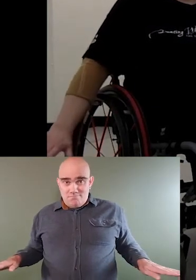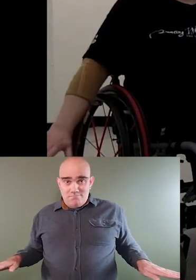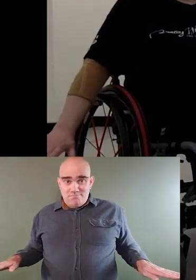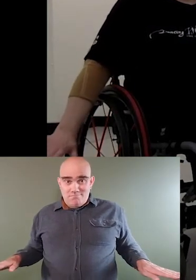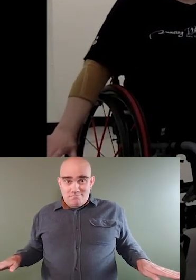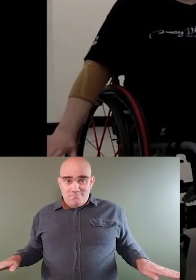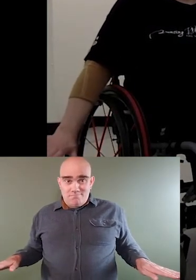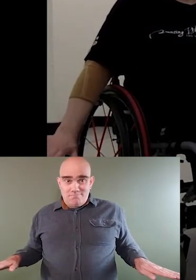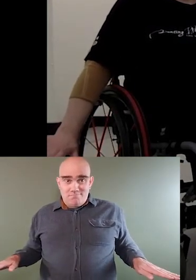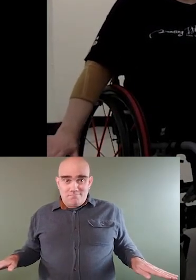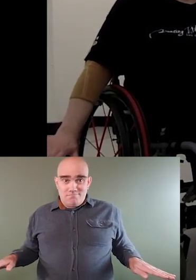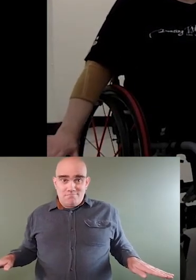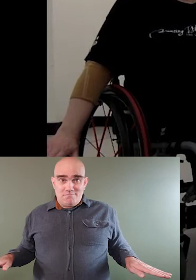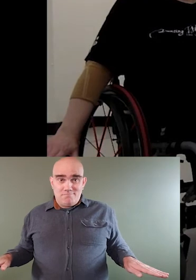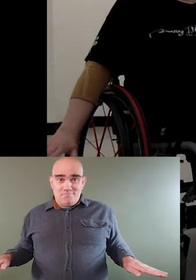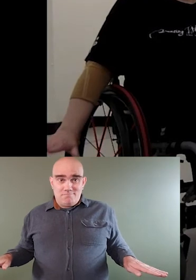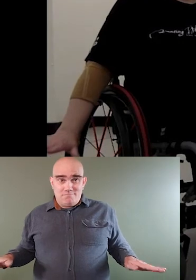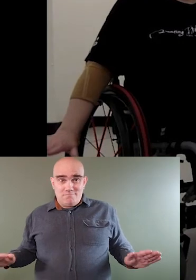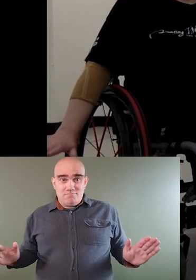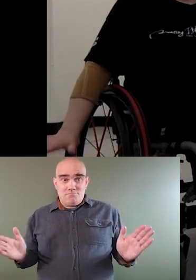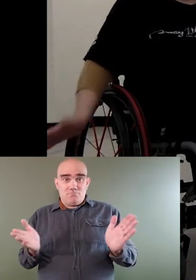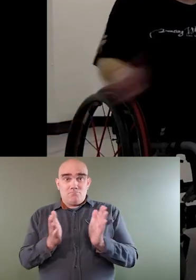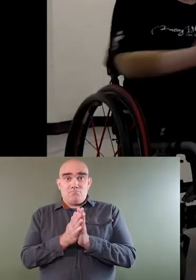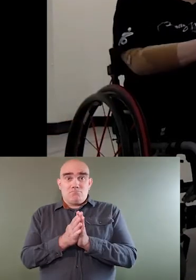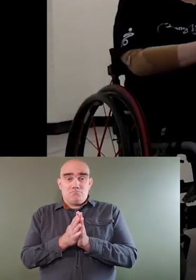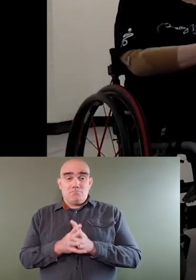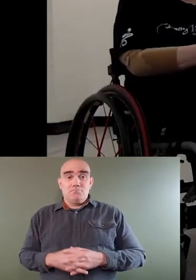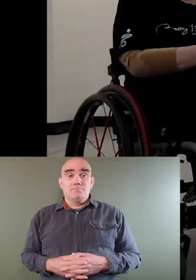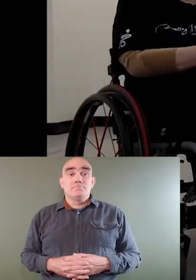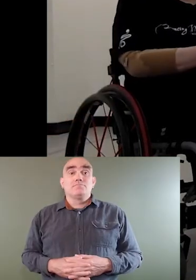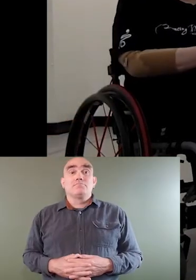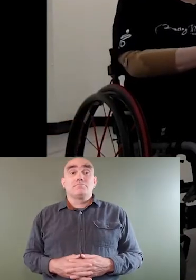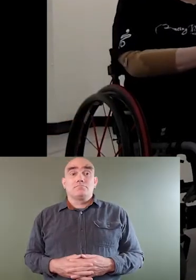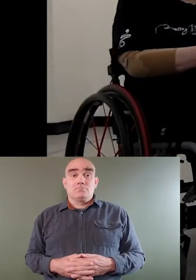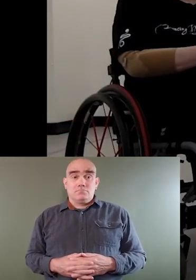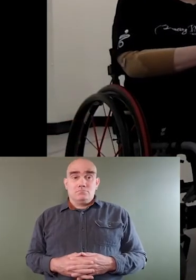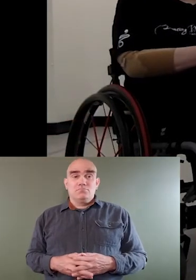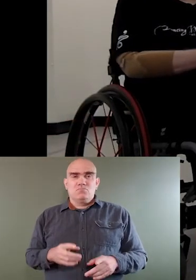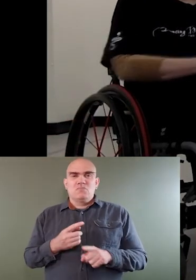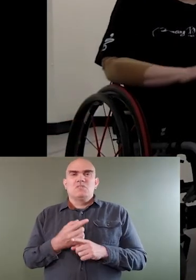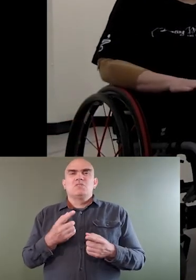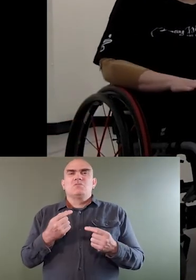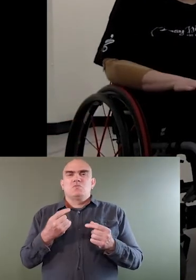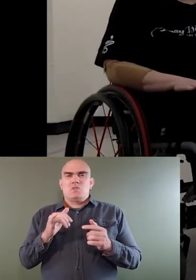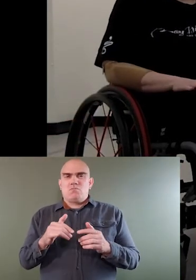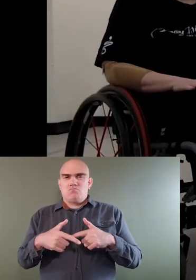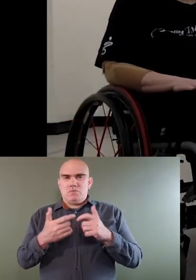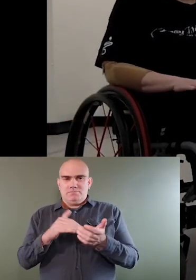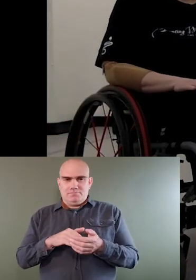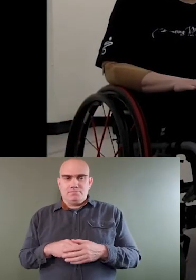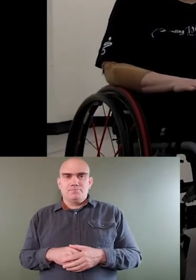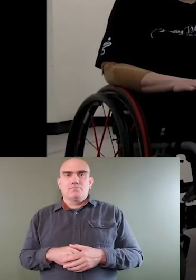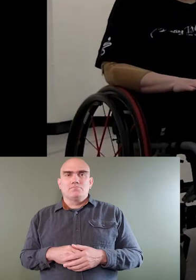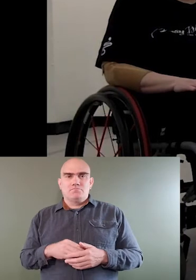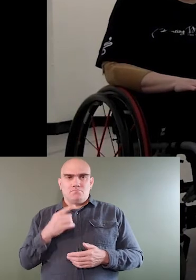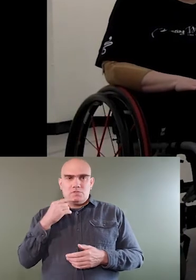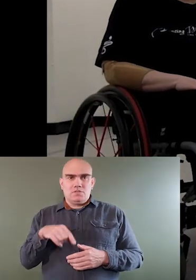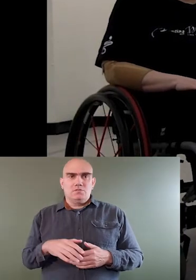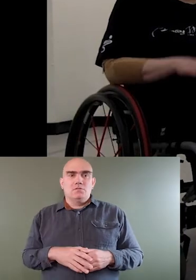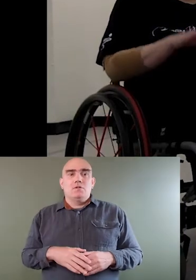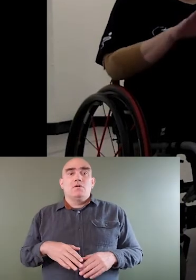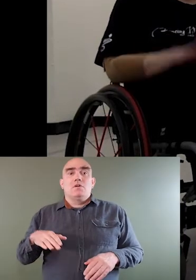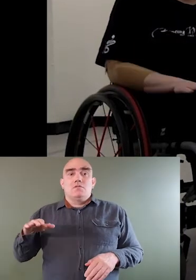wide, and let's use a clap to go together. That's right, let me do the break one more time for the last part. So